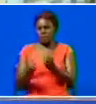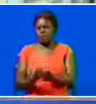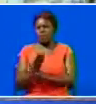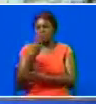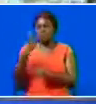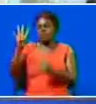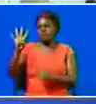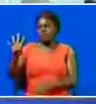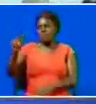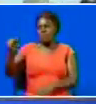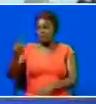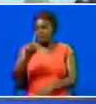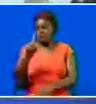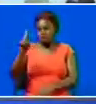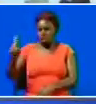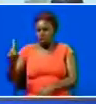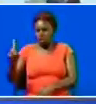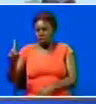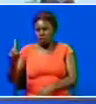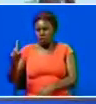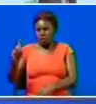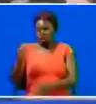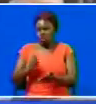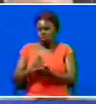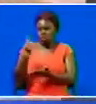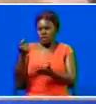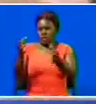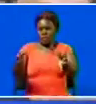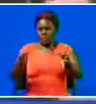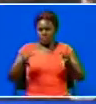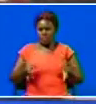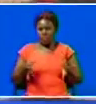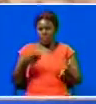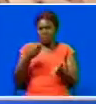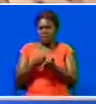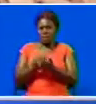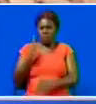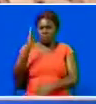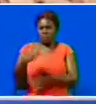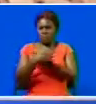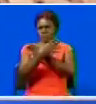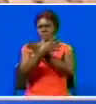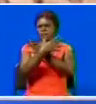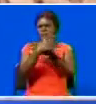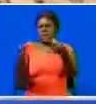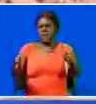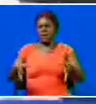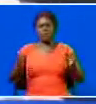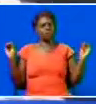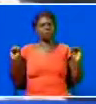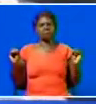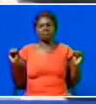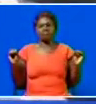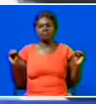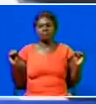4 million shillings each through a Kenyan account, and termed reports that the money was channeled to a Germany account as baseless.